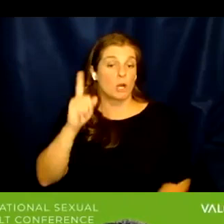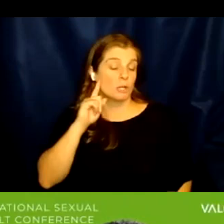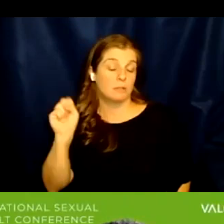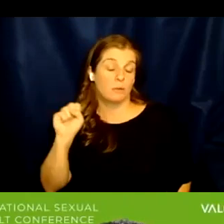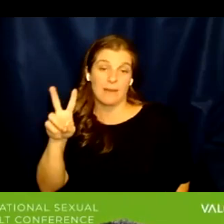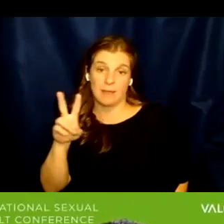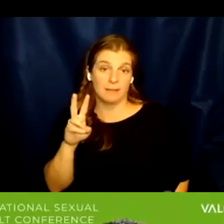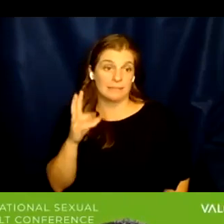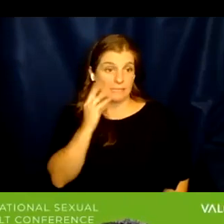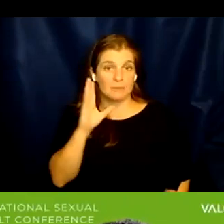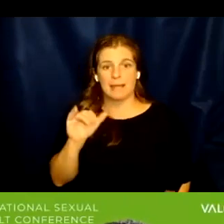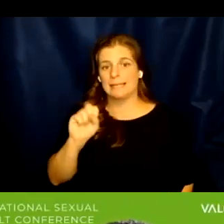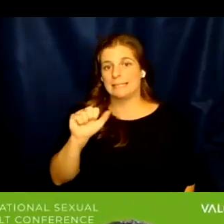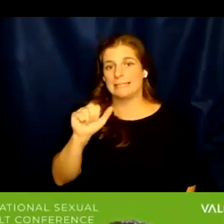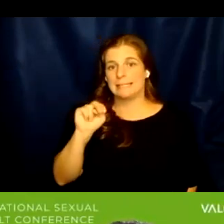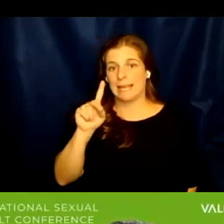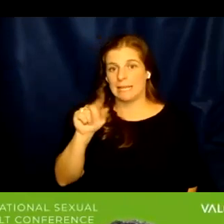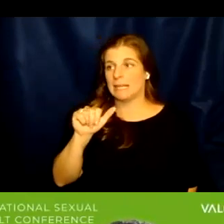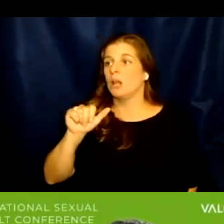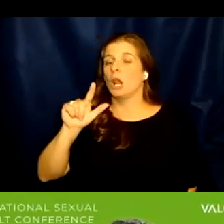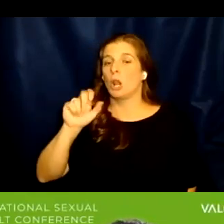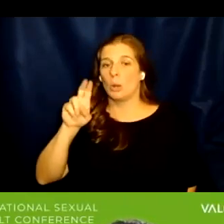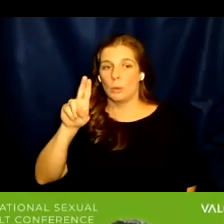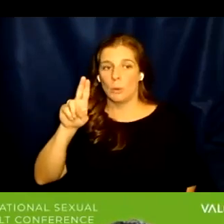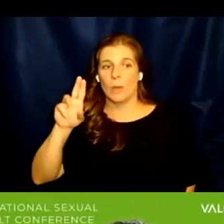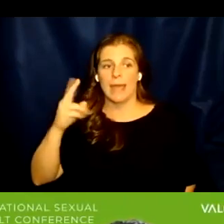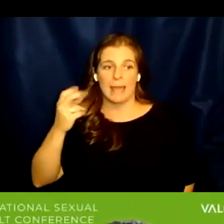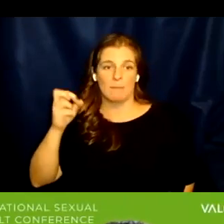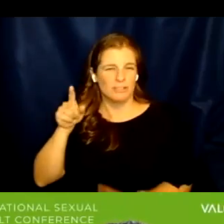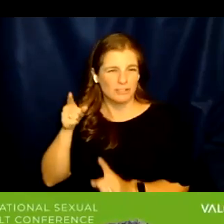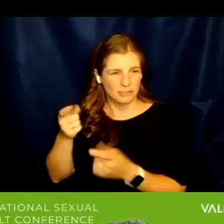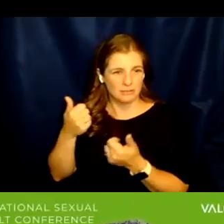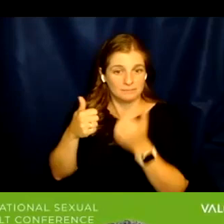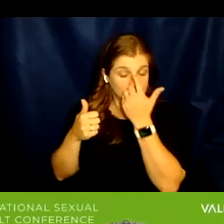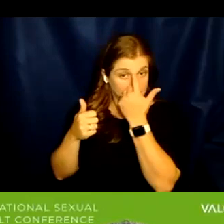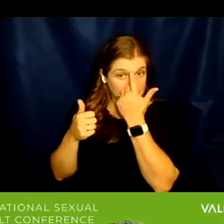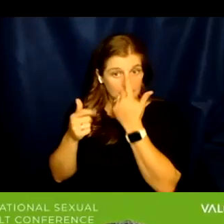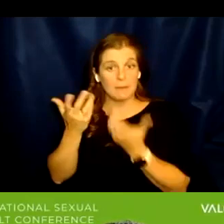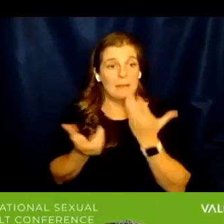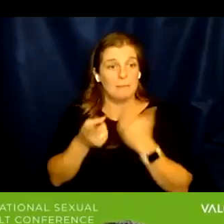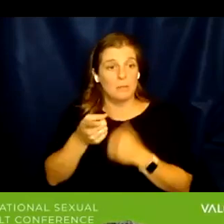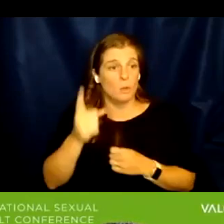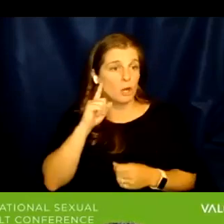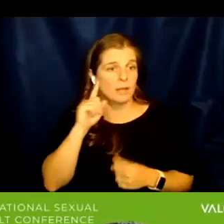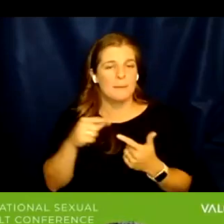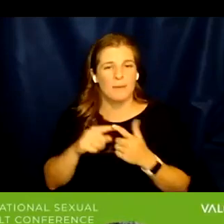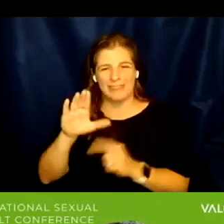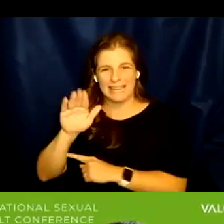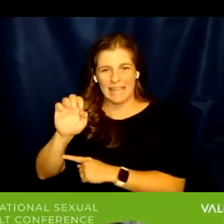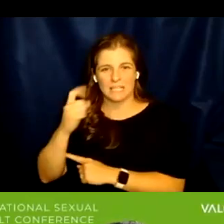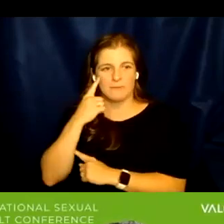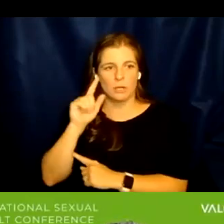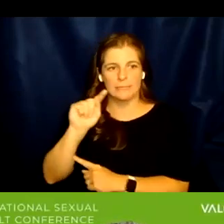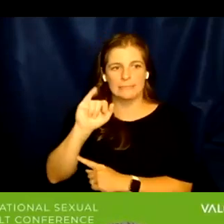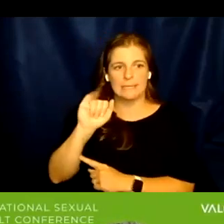by Fannie Lou Hamer when she was arrested for desegregating a lunch counter. You may have heard of the case of Tiawanda Moore, who was a